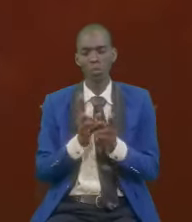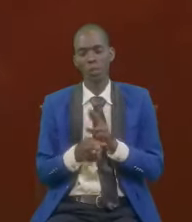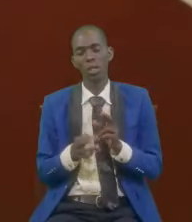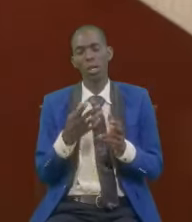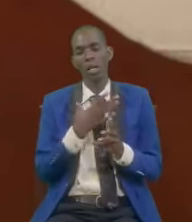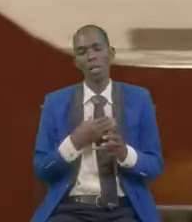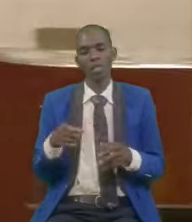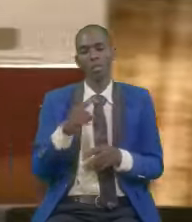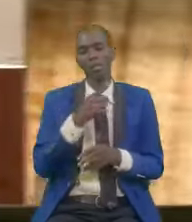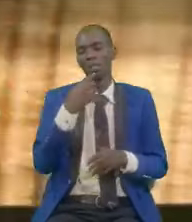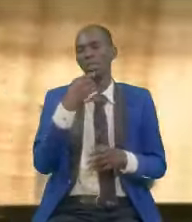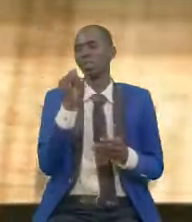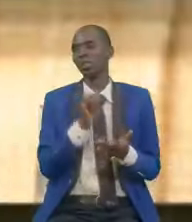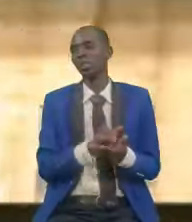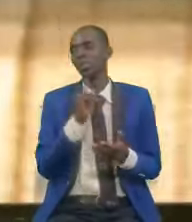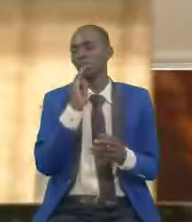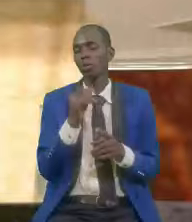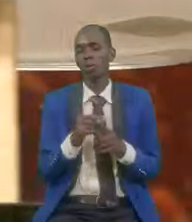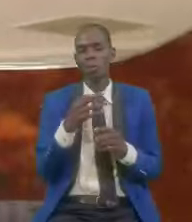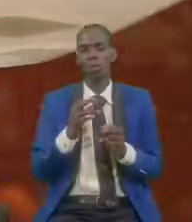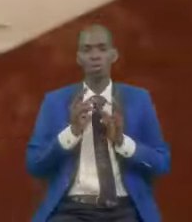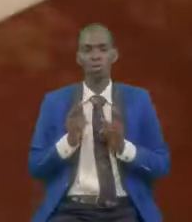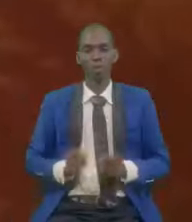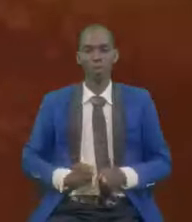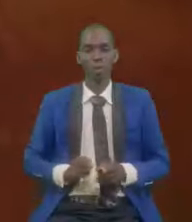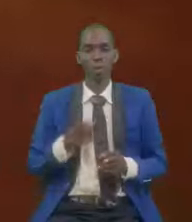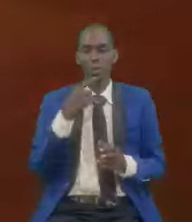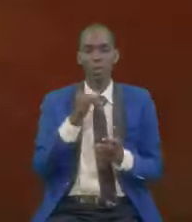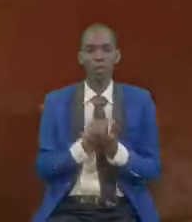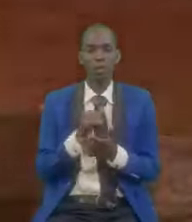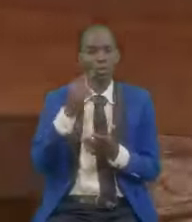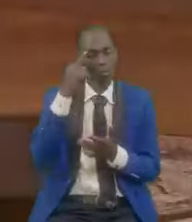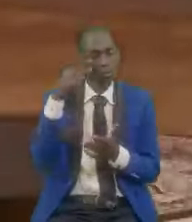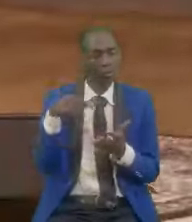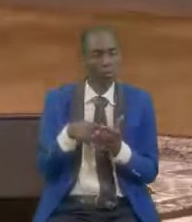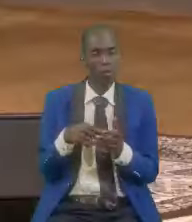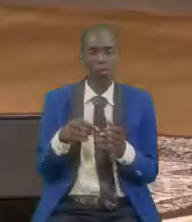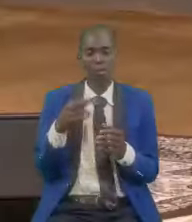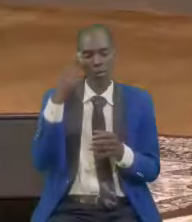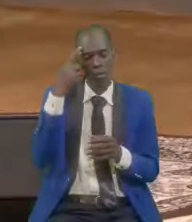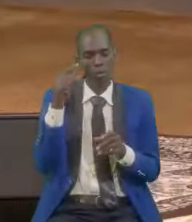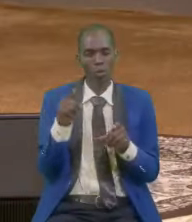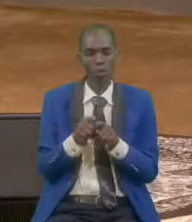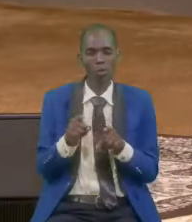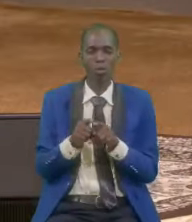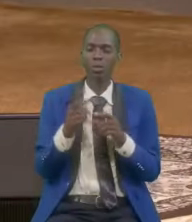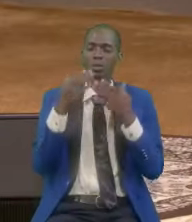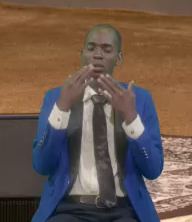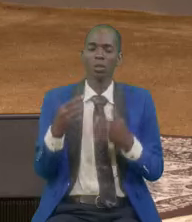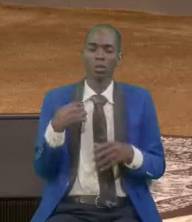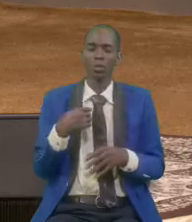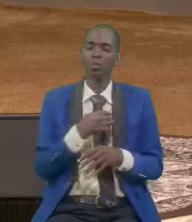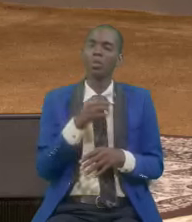It says, for this cause also, thank we God without